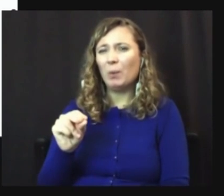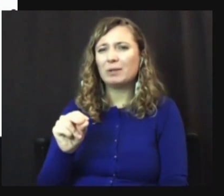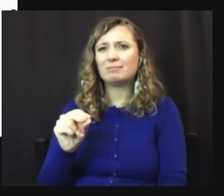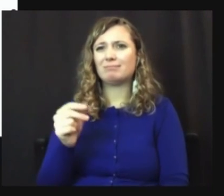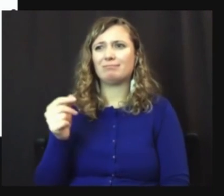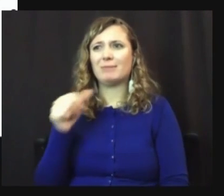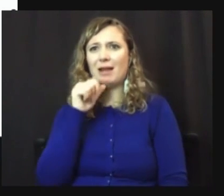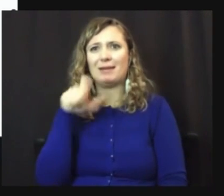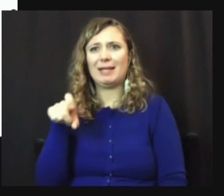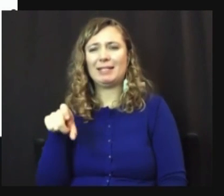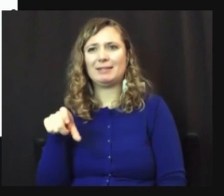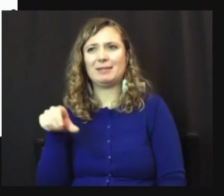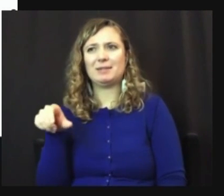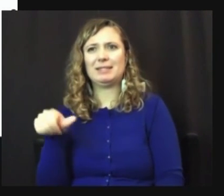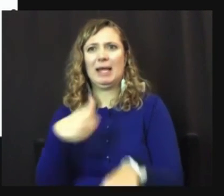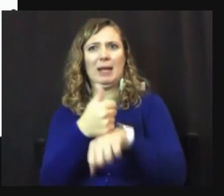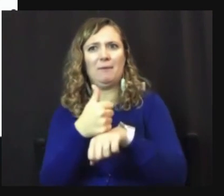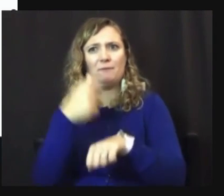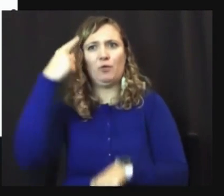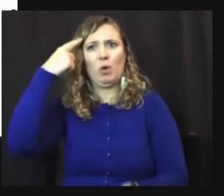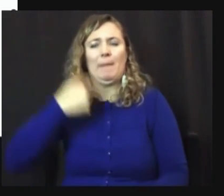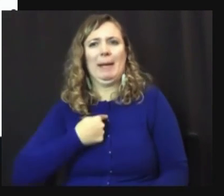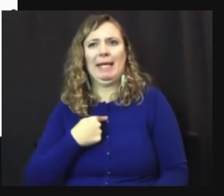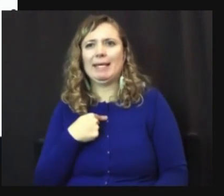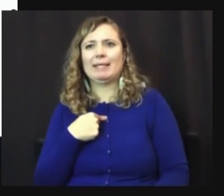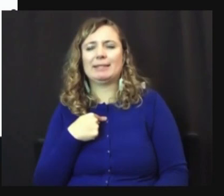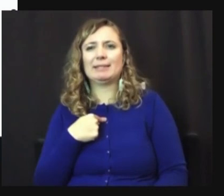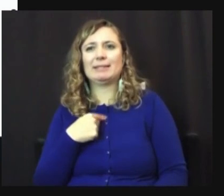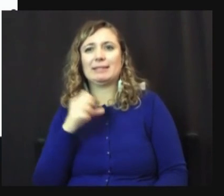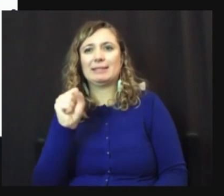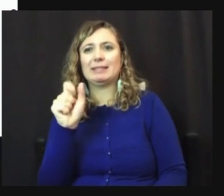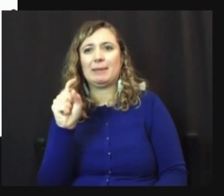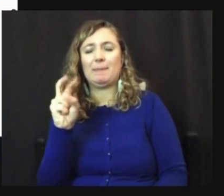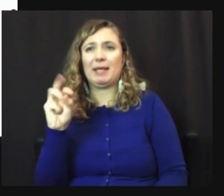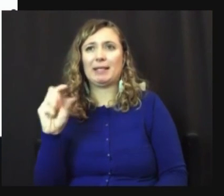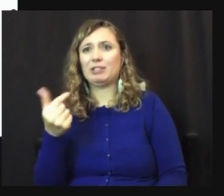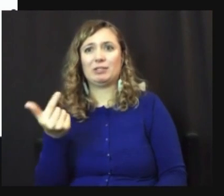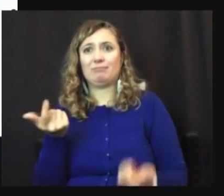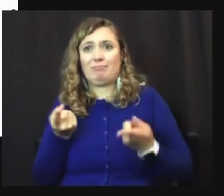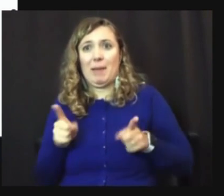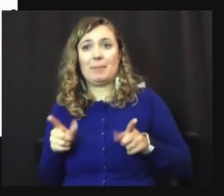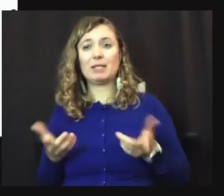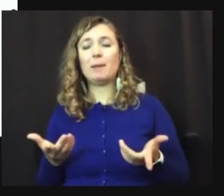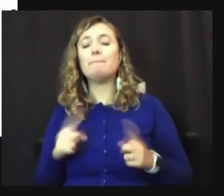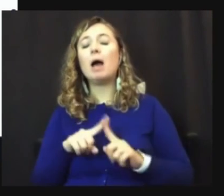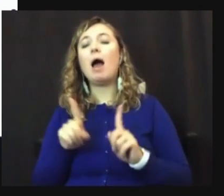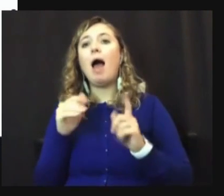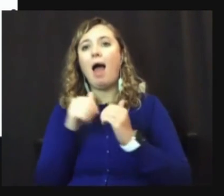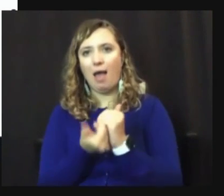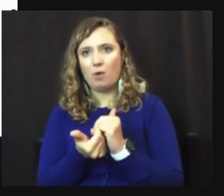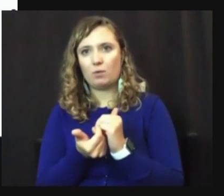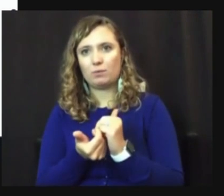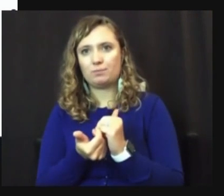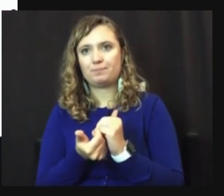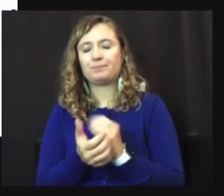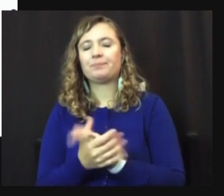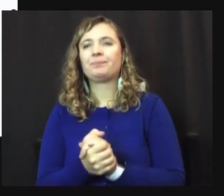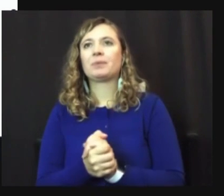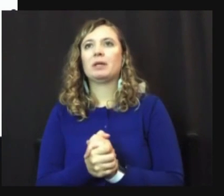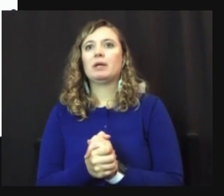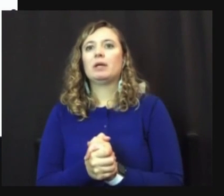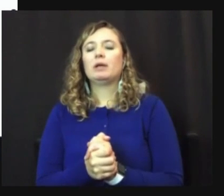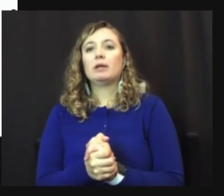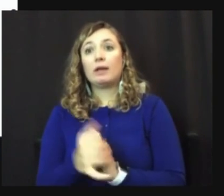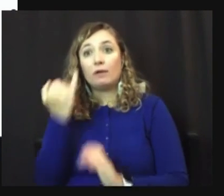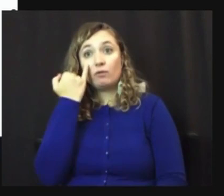It just is happening. But of course, at the end of the day, how do we do that? If you are comfortable with